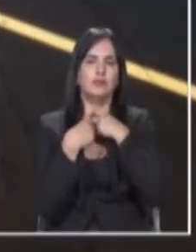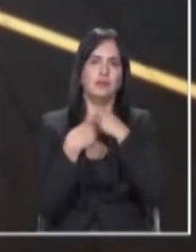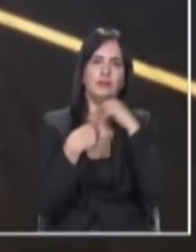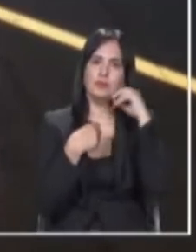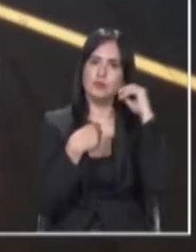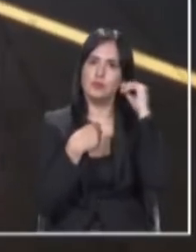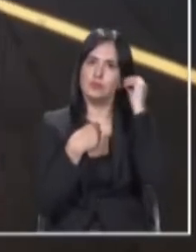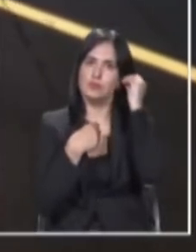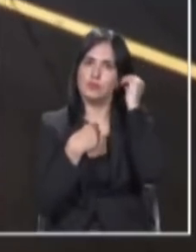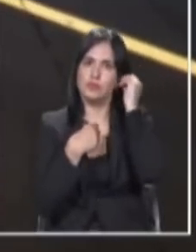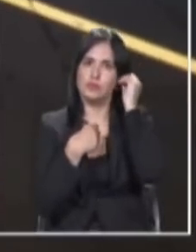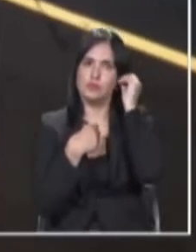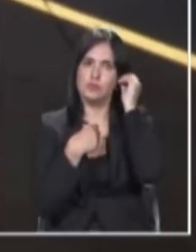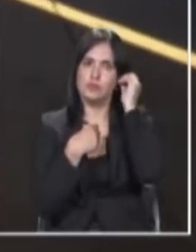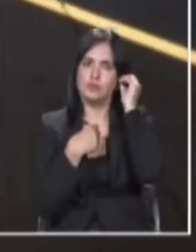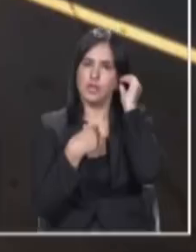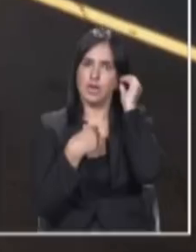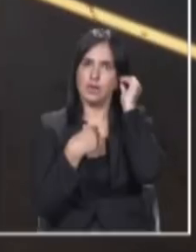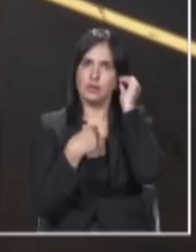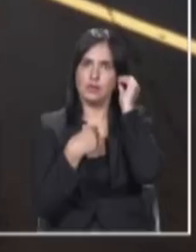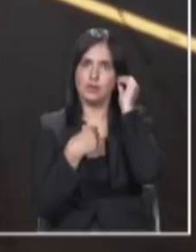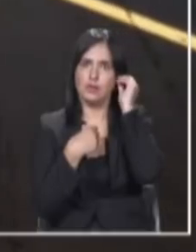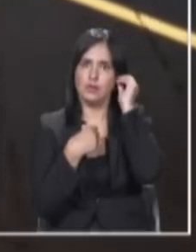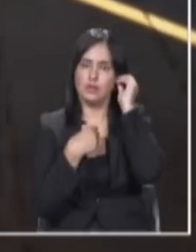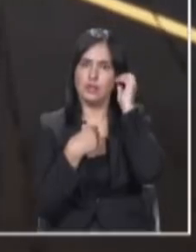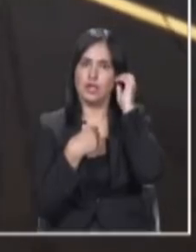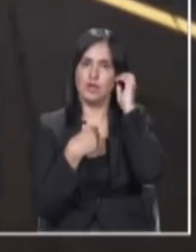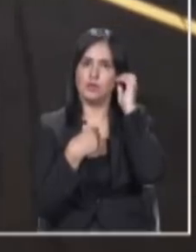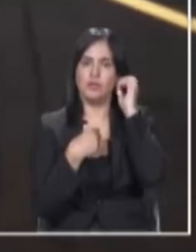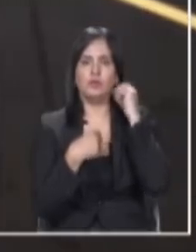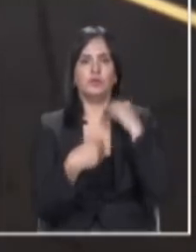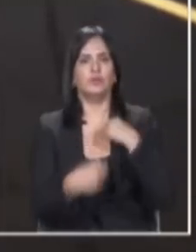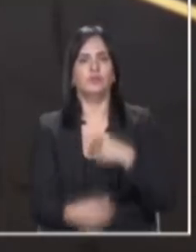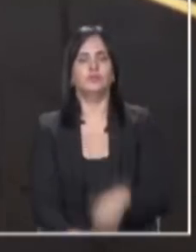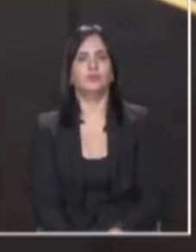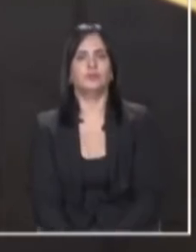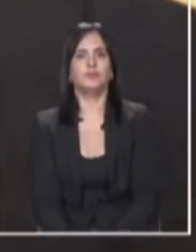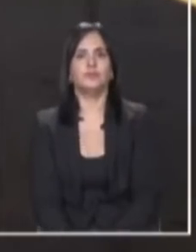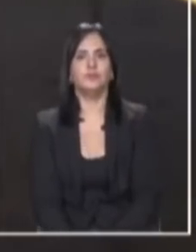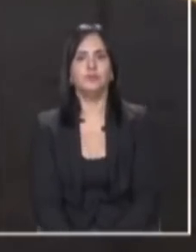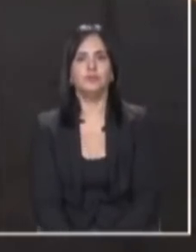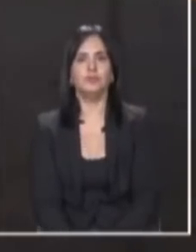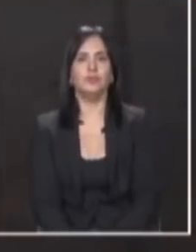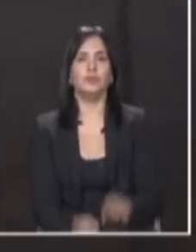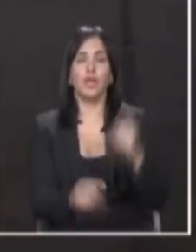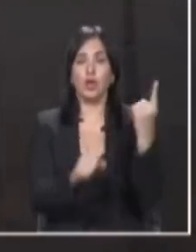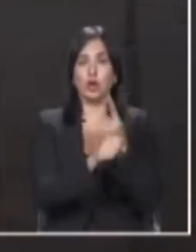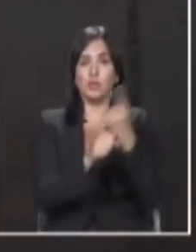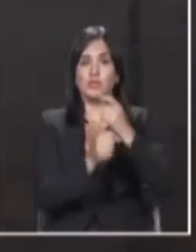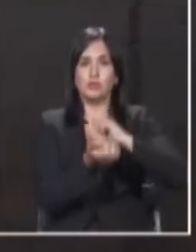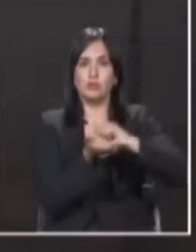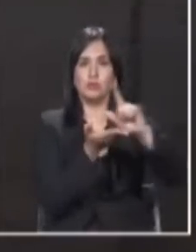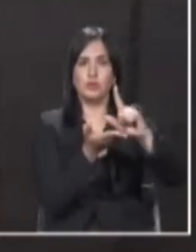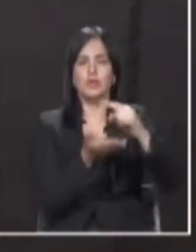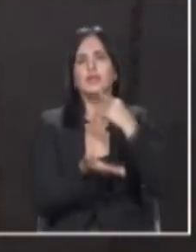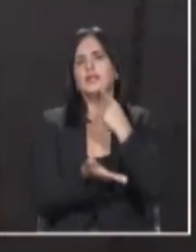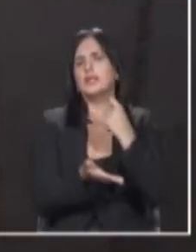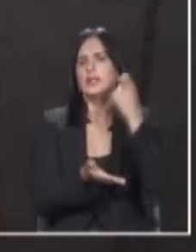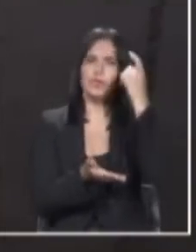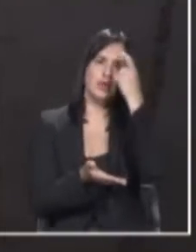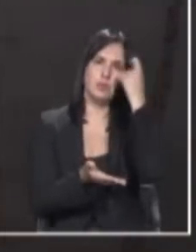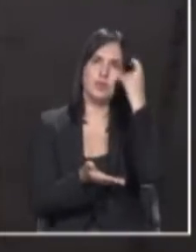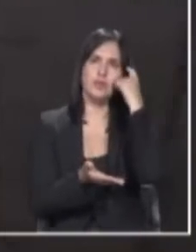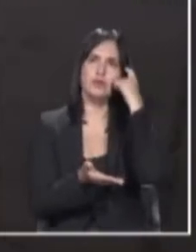speaking about evolution what do you think about humans finding a way to alter our